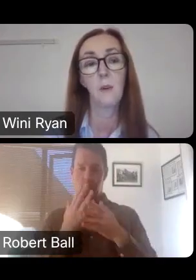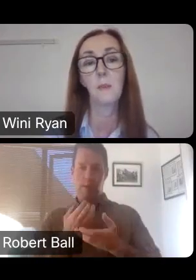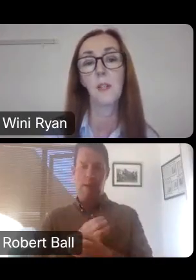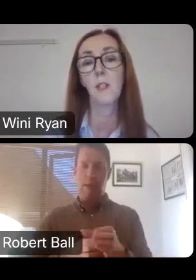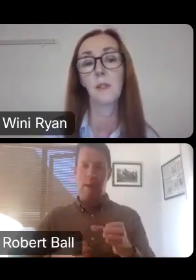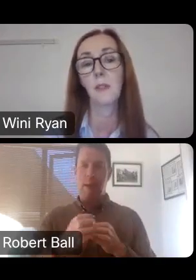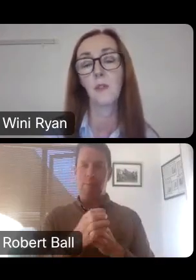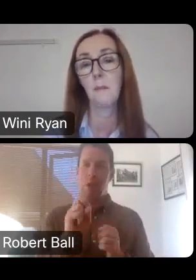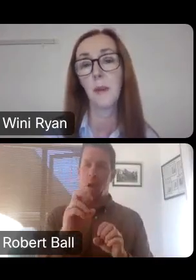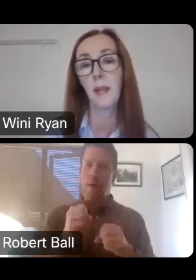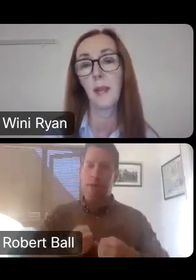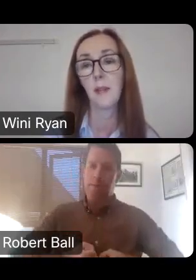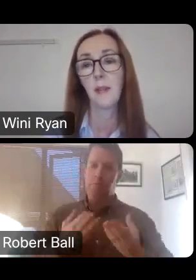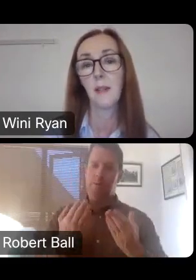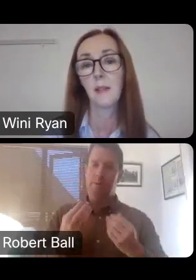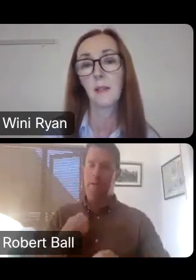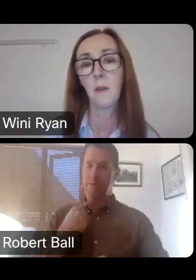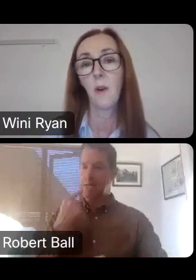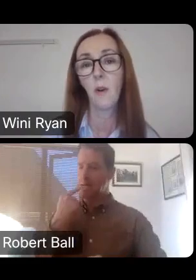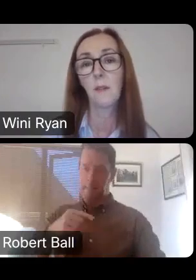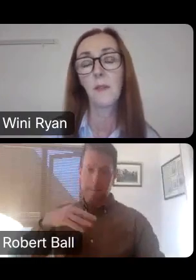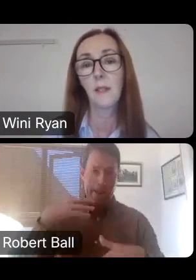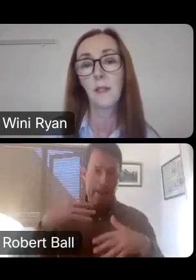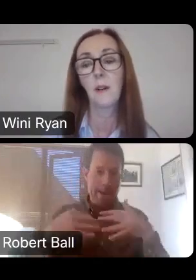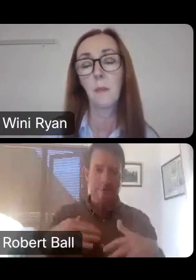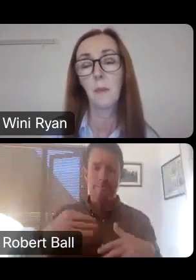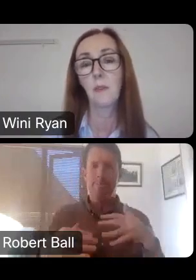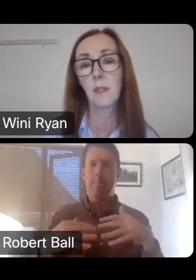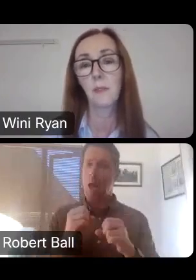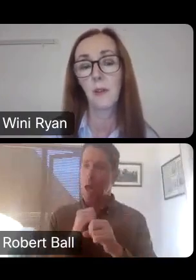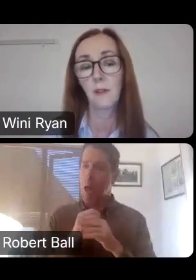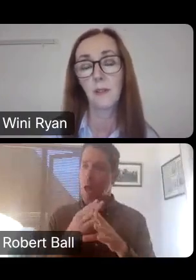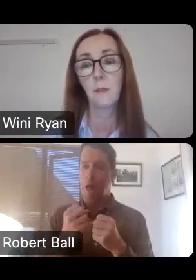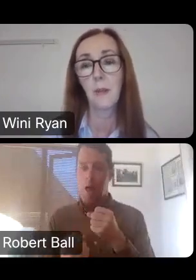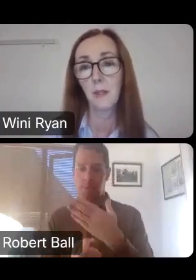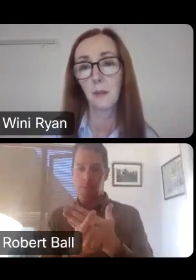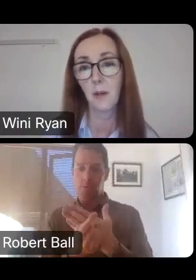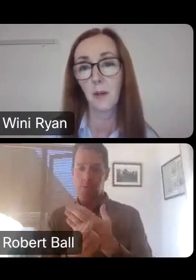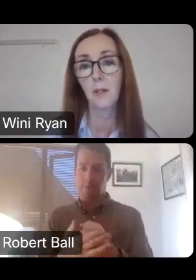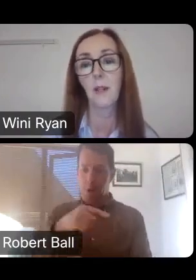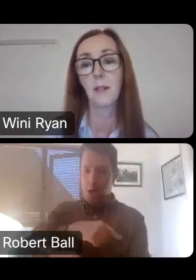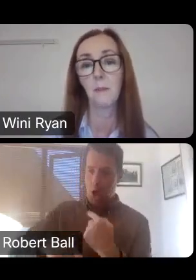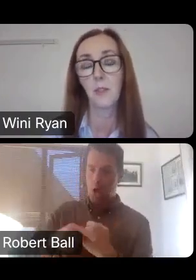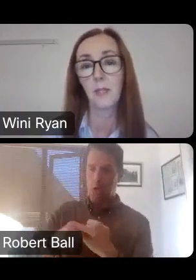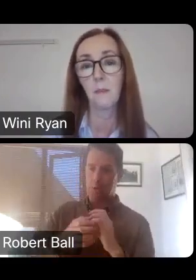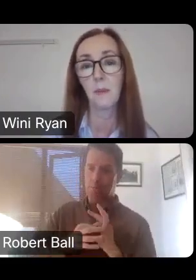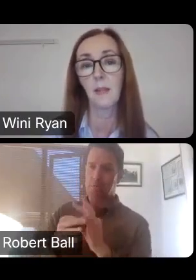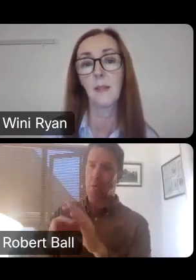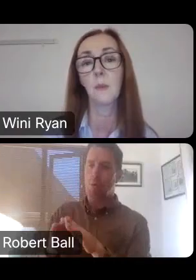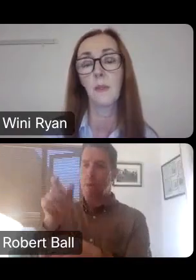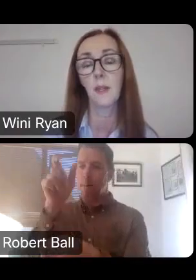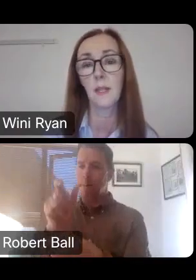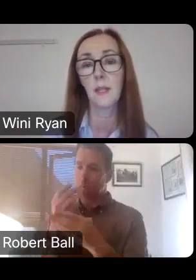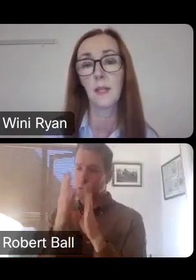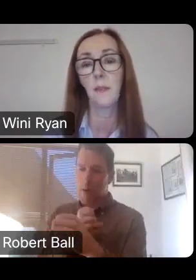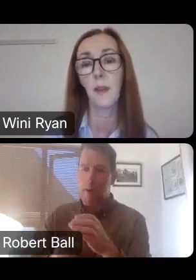Or expressions of extreme pain. So all of these are opportunities for us to be with the person and demonstrate empathy. That's